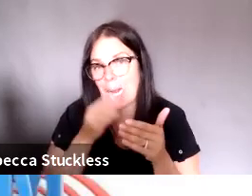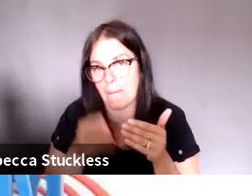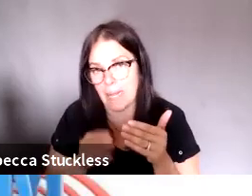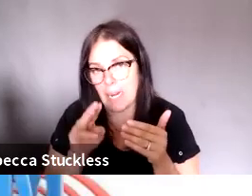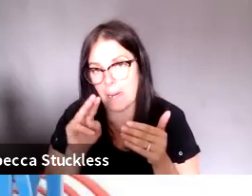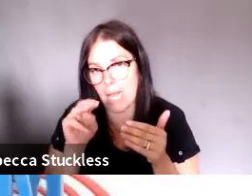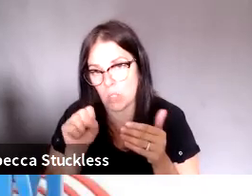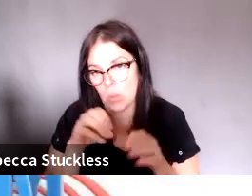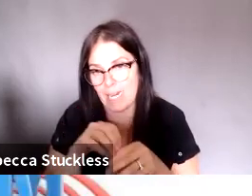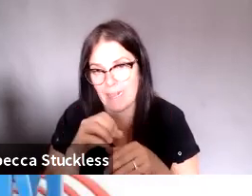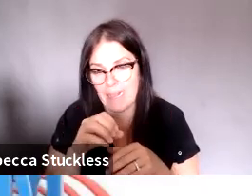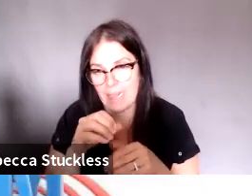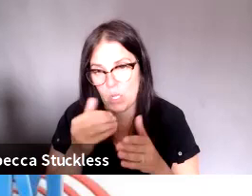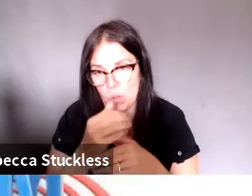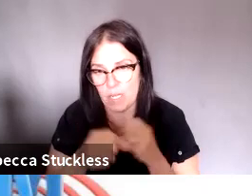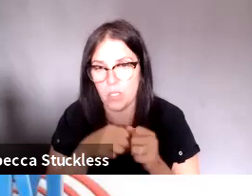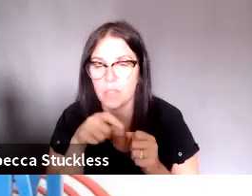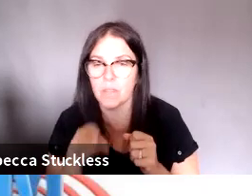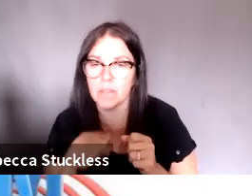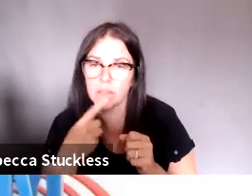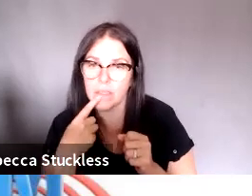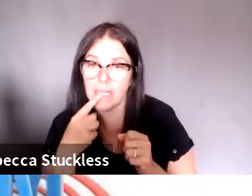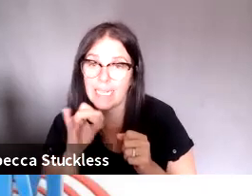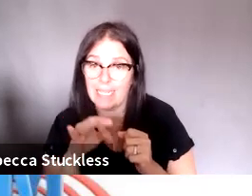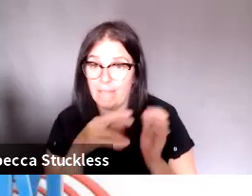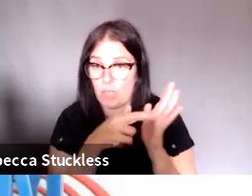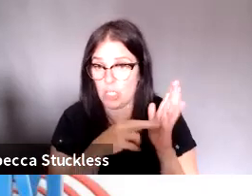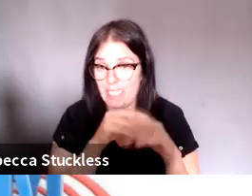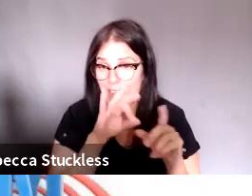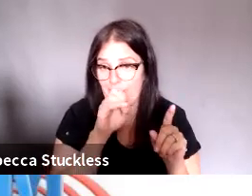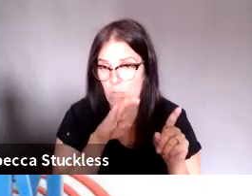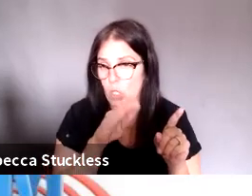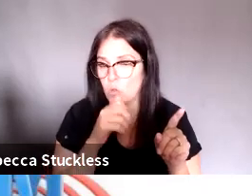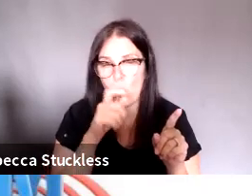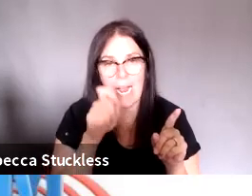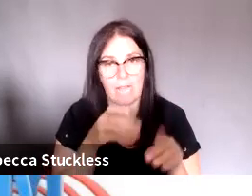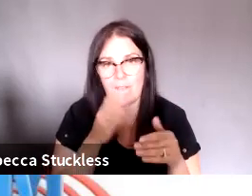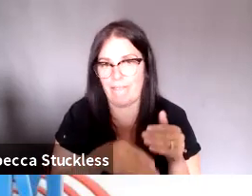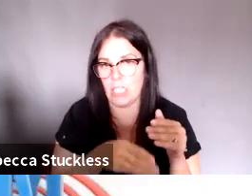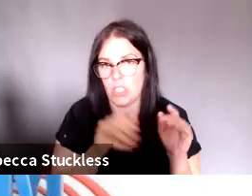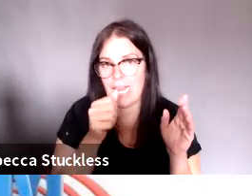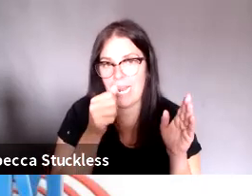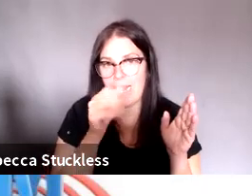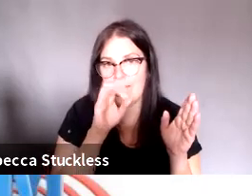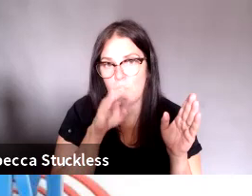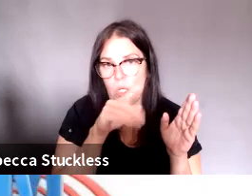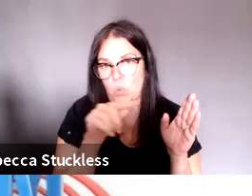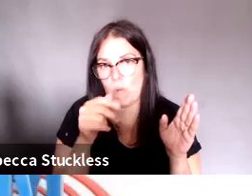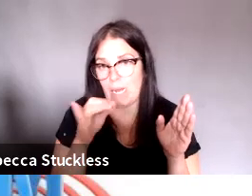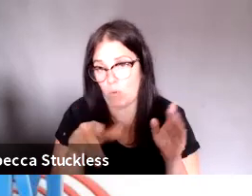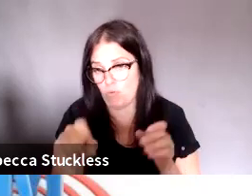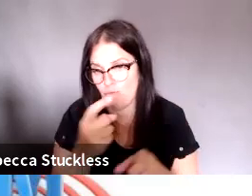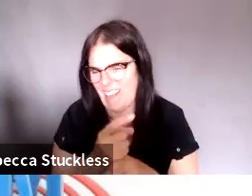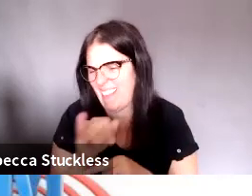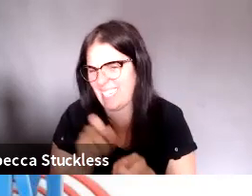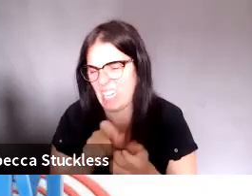it's Lisa saying, if you have a learner registered in February, they don't need a milestone completed in the February to April. Yes, that's exactly what we were